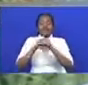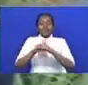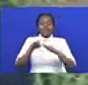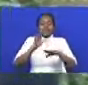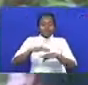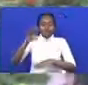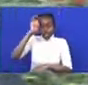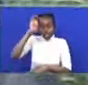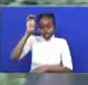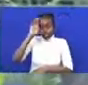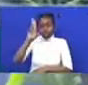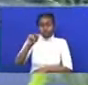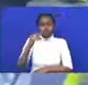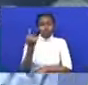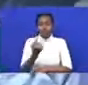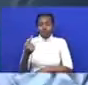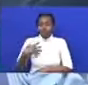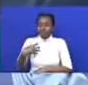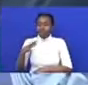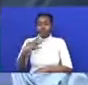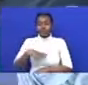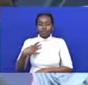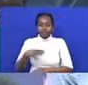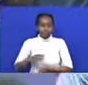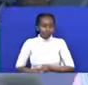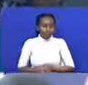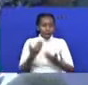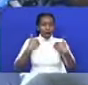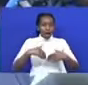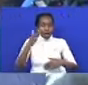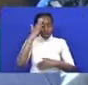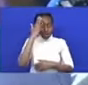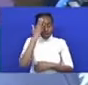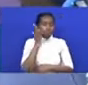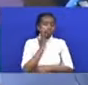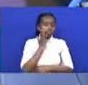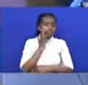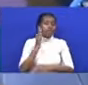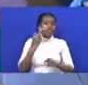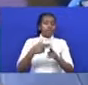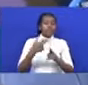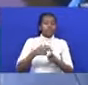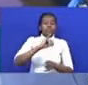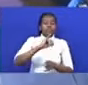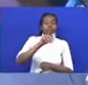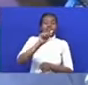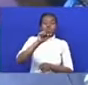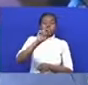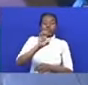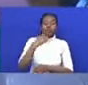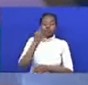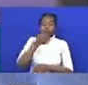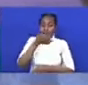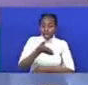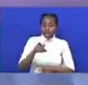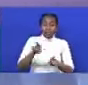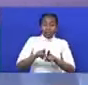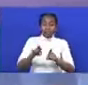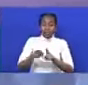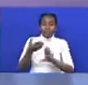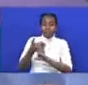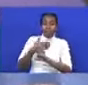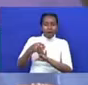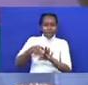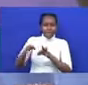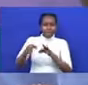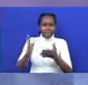called Madame Jane. She's here. She's doing an amazing thing, and I hope one of these days you get to hear what they're doing. But she gave me shocking